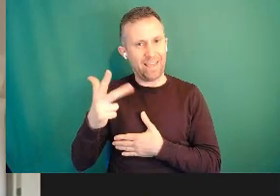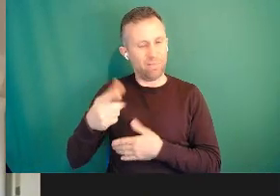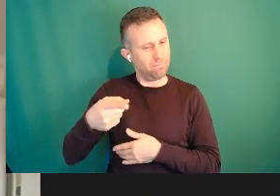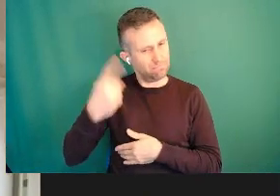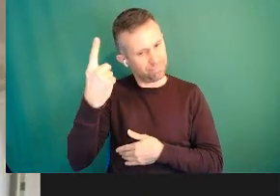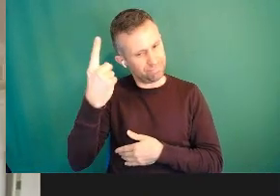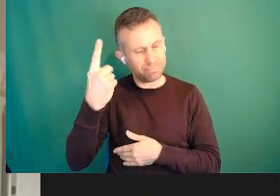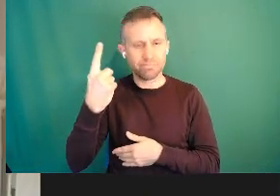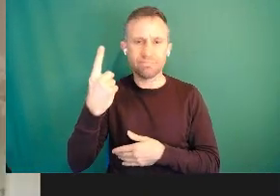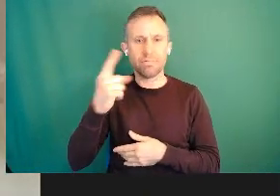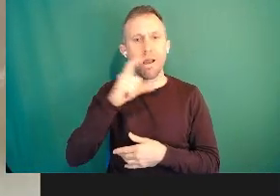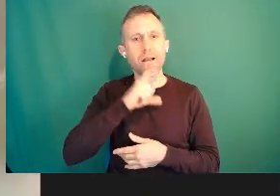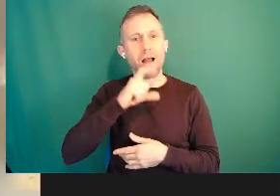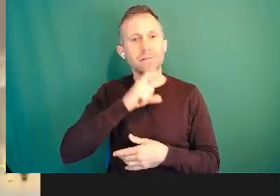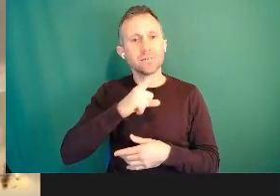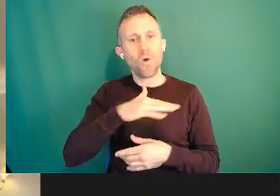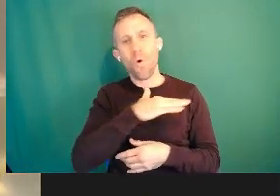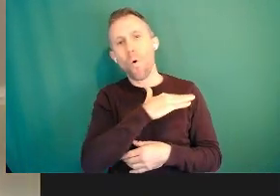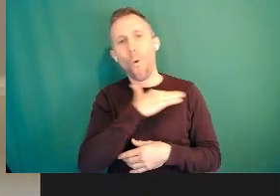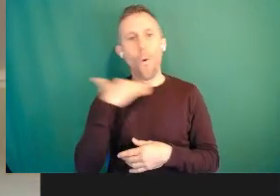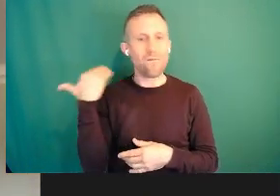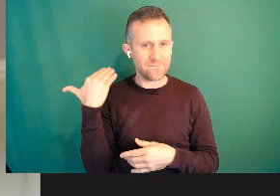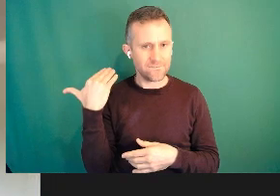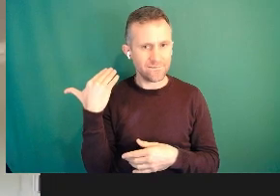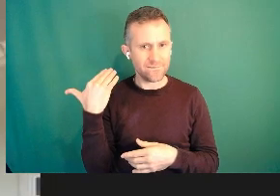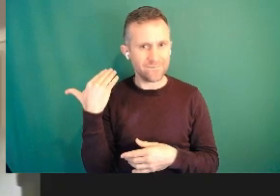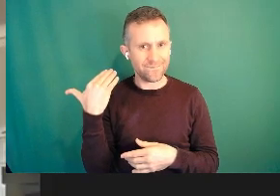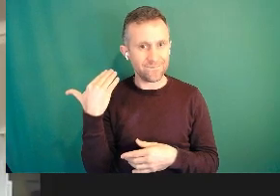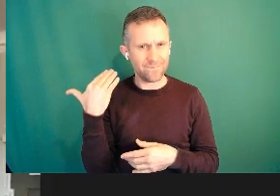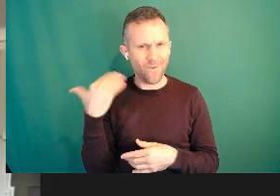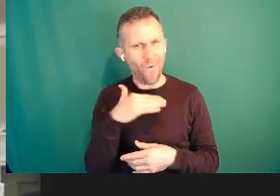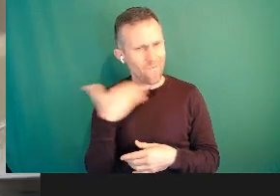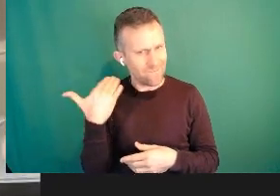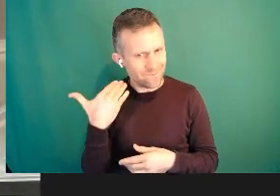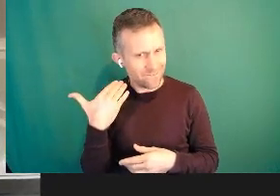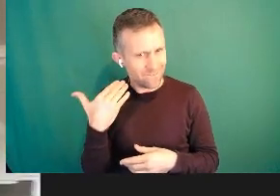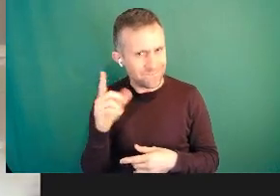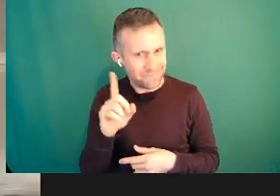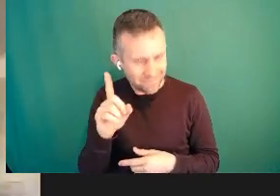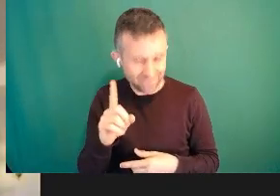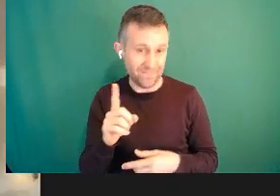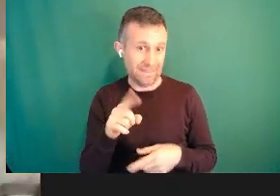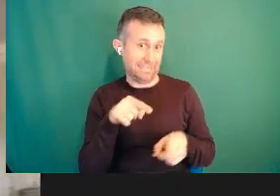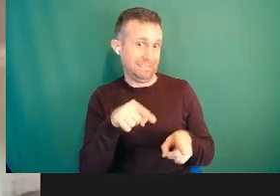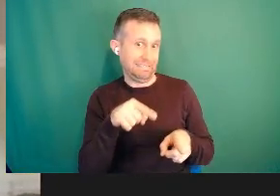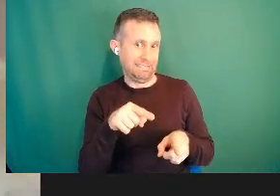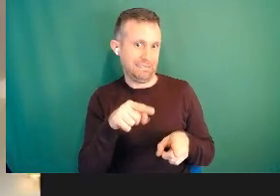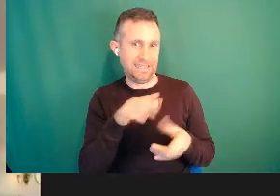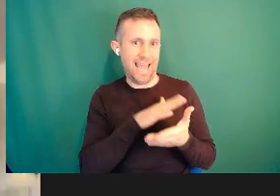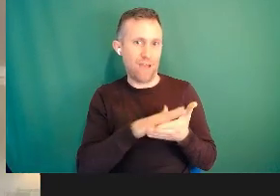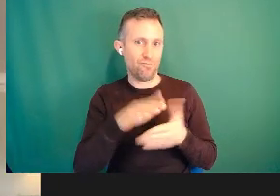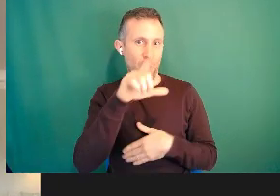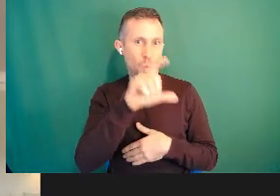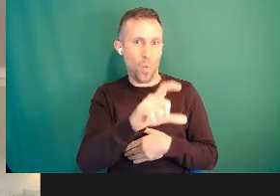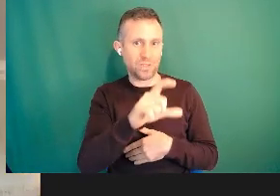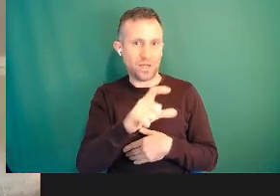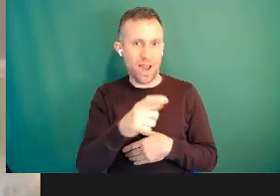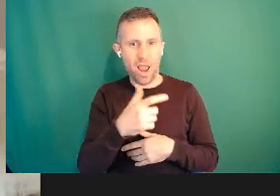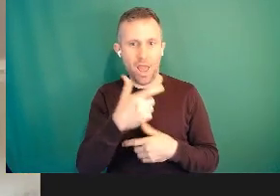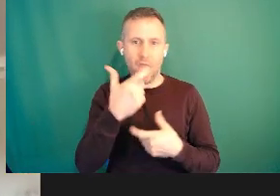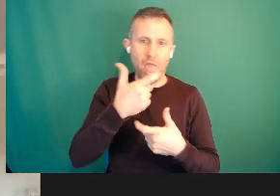was arrested and beheaded, and the house came back into the ownership of King Henry VIII. It would have been on a much